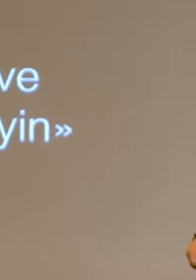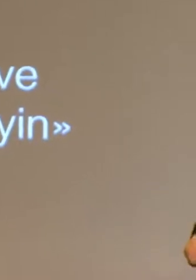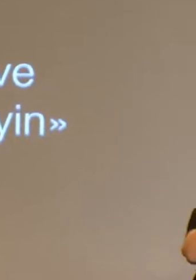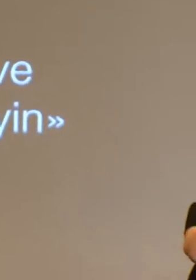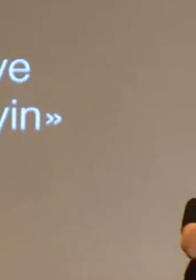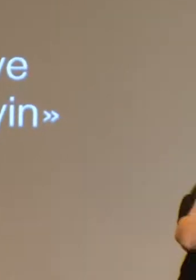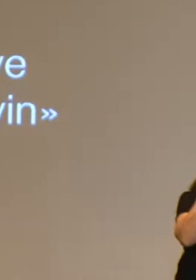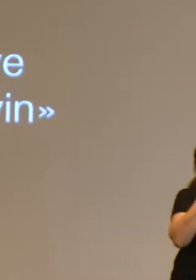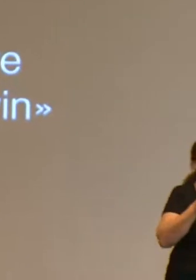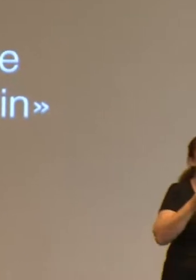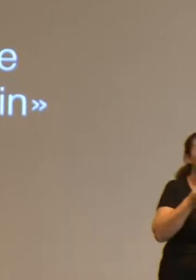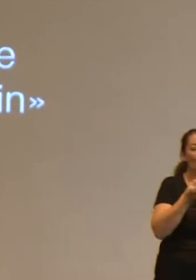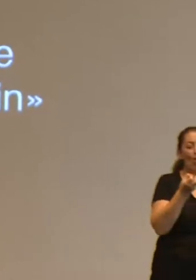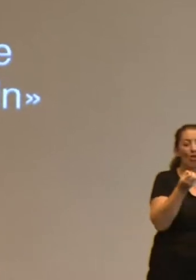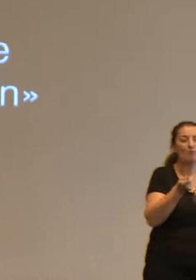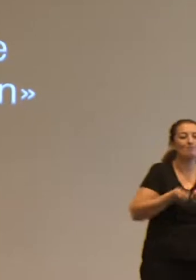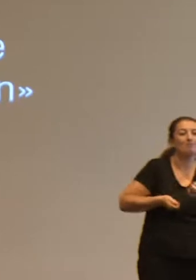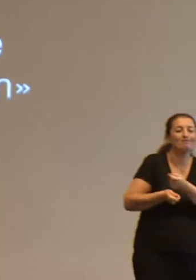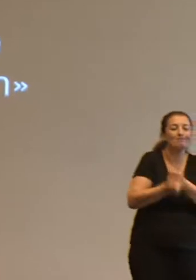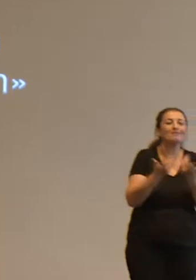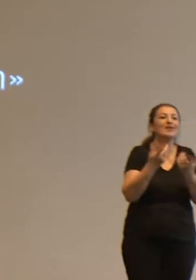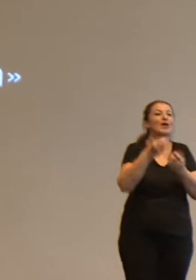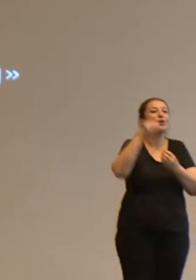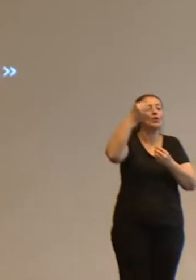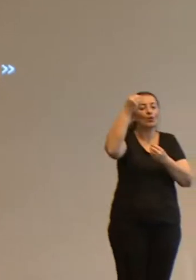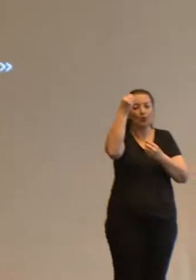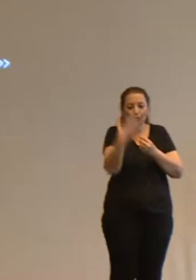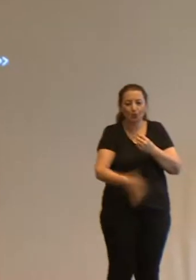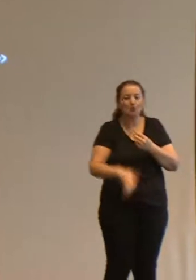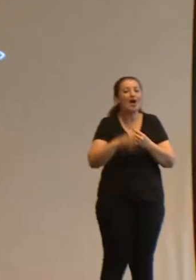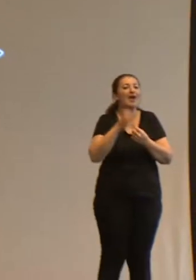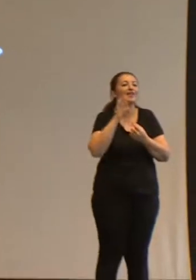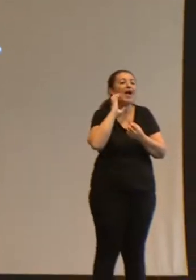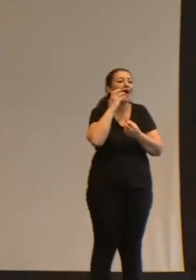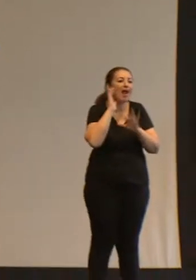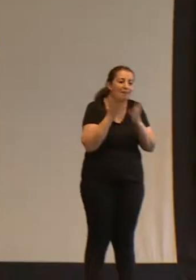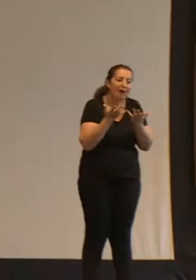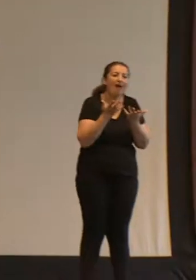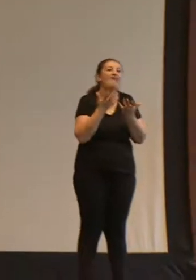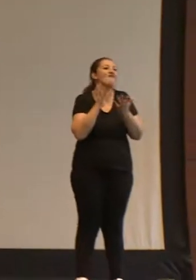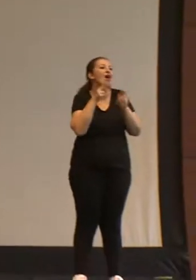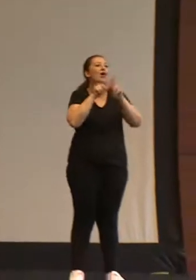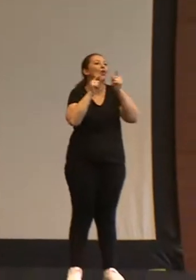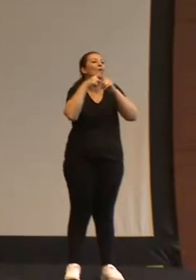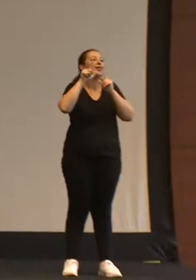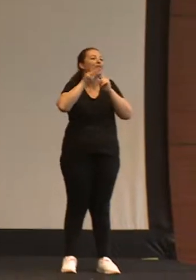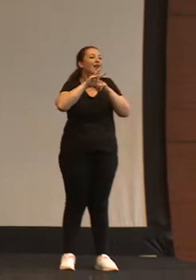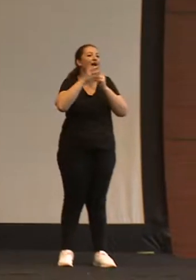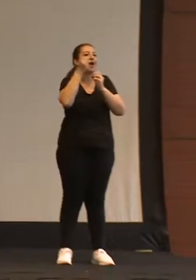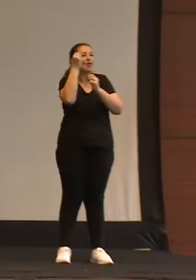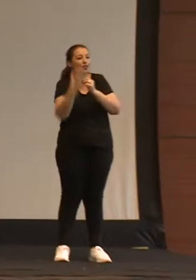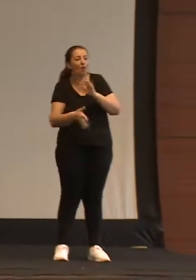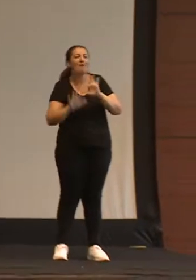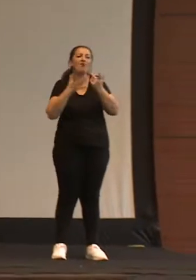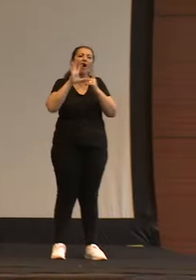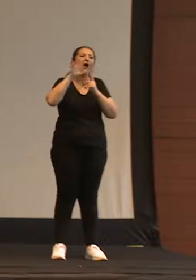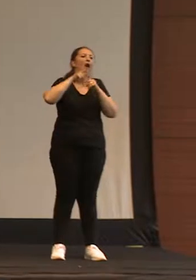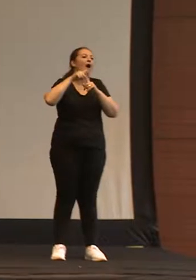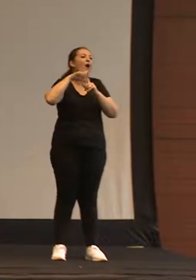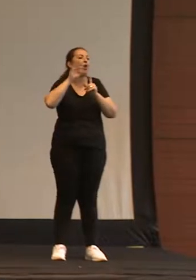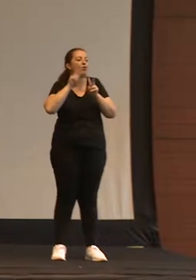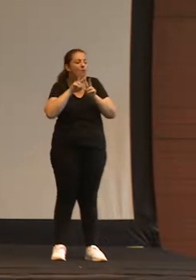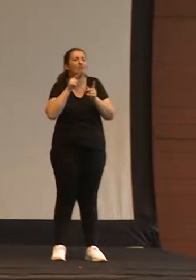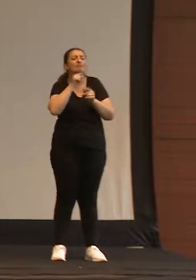you know newton's system is like the billiards ball system the apple falling on the floor or the gravity law or